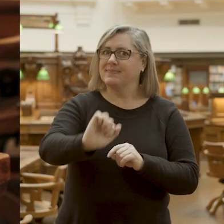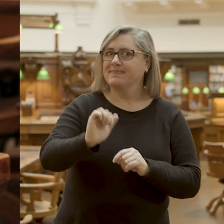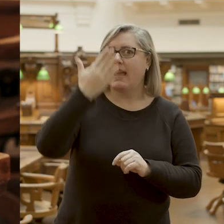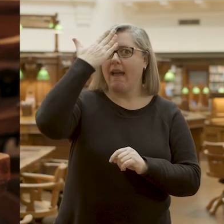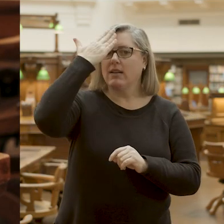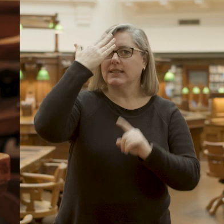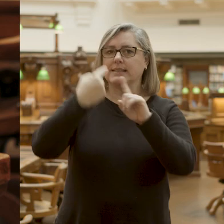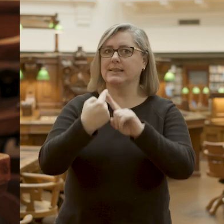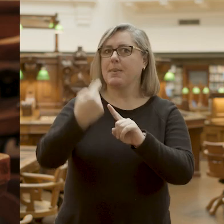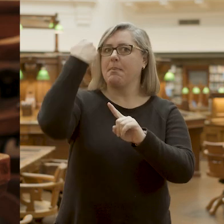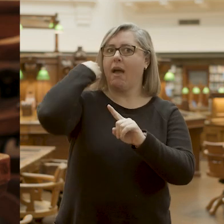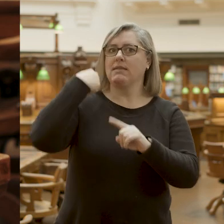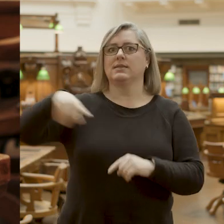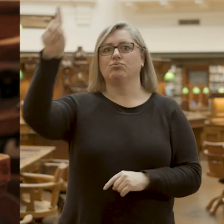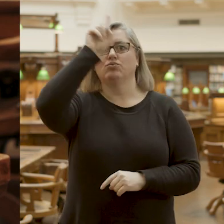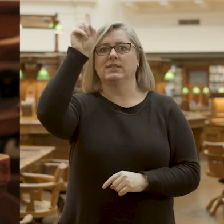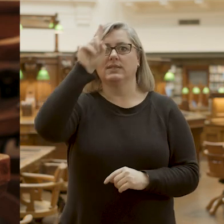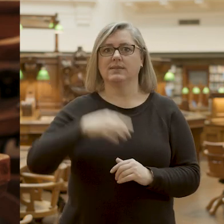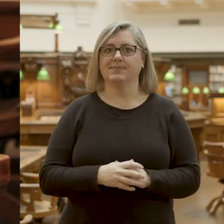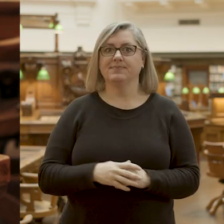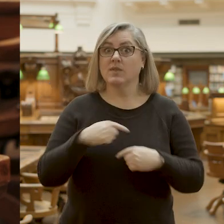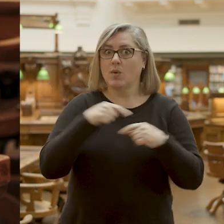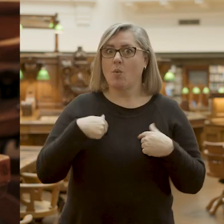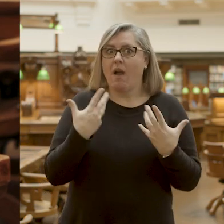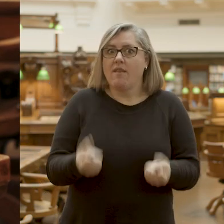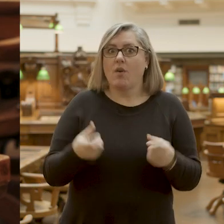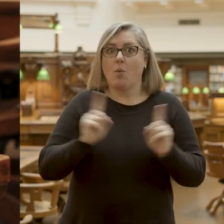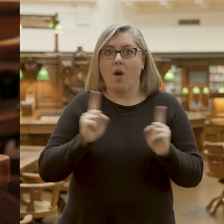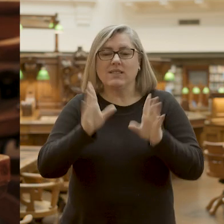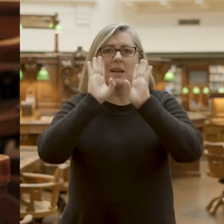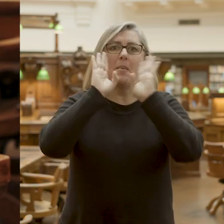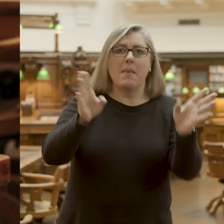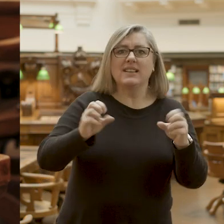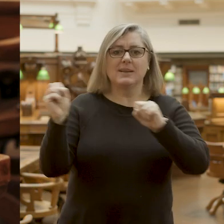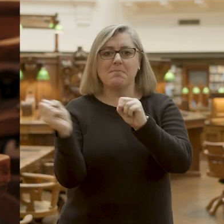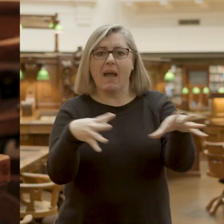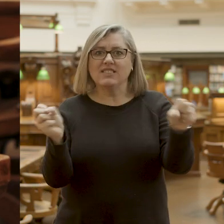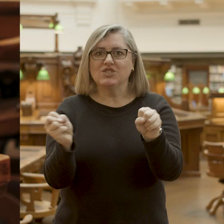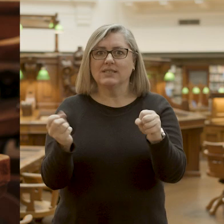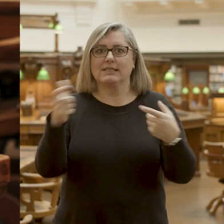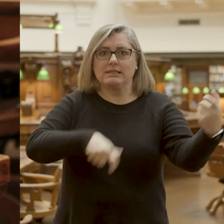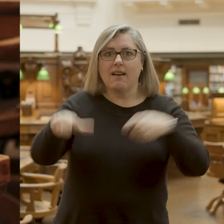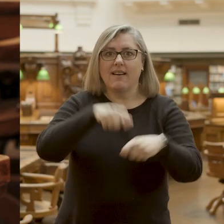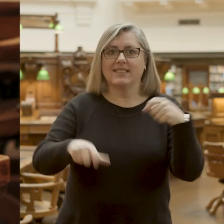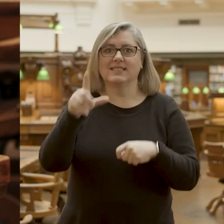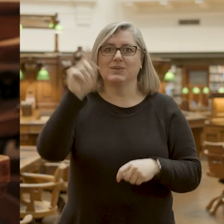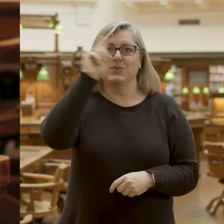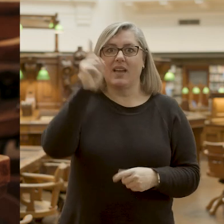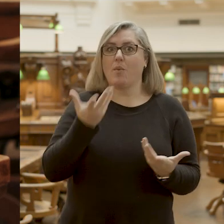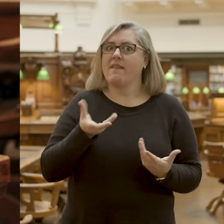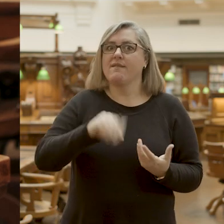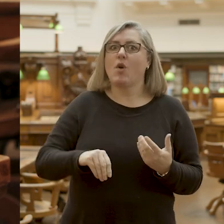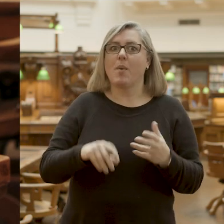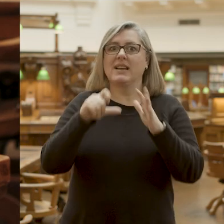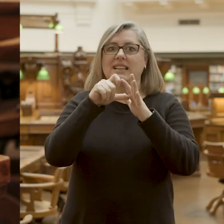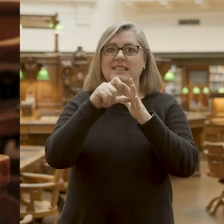elders, past and present. We have some amazing magic and science for you today, drawn from the W.G.